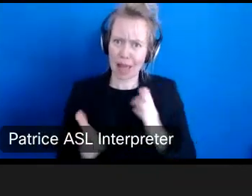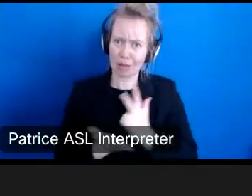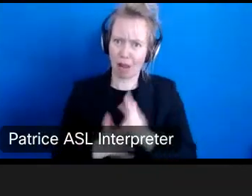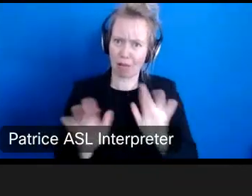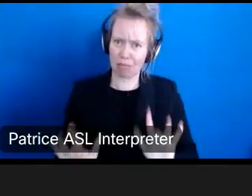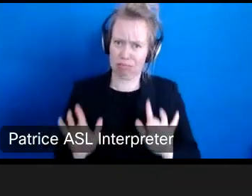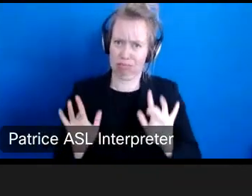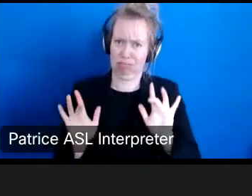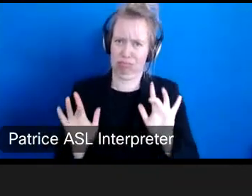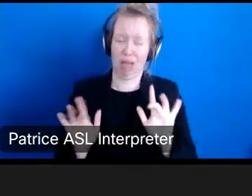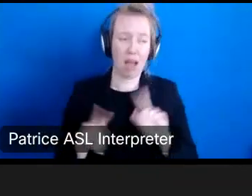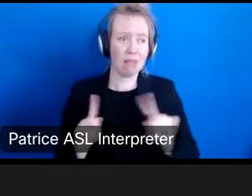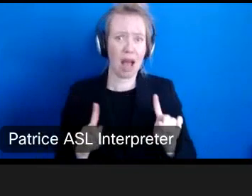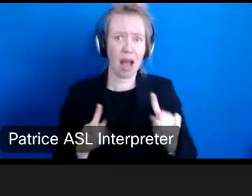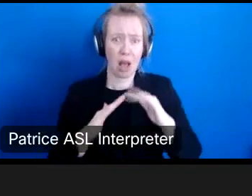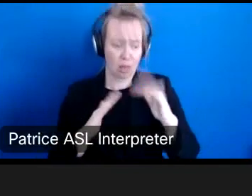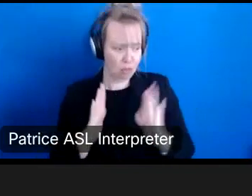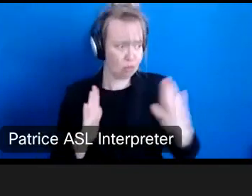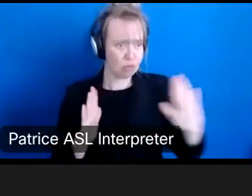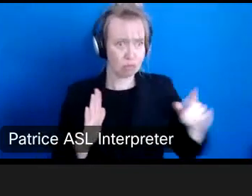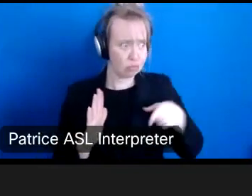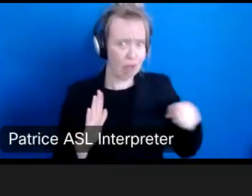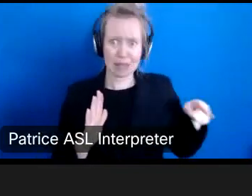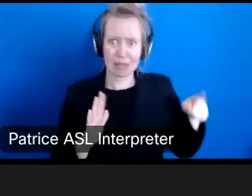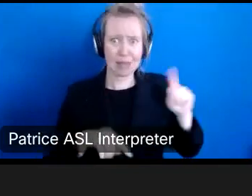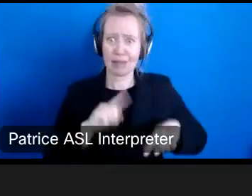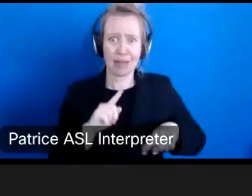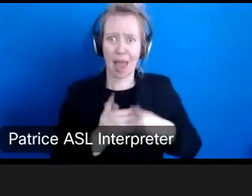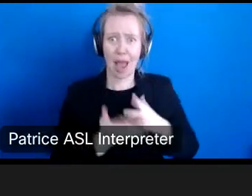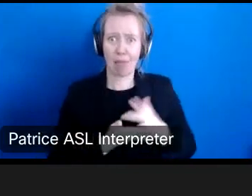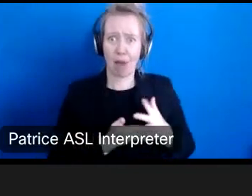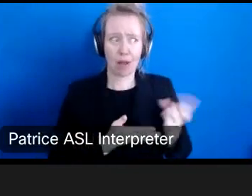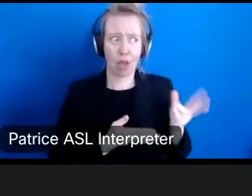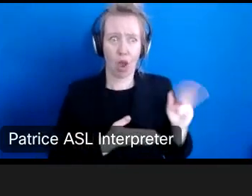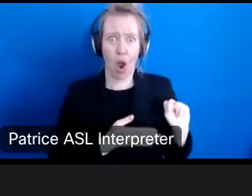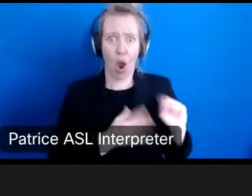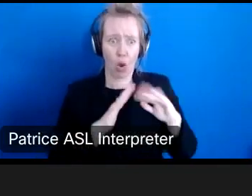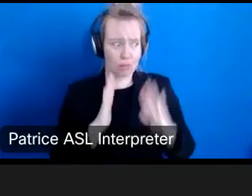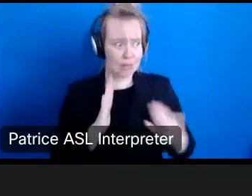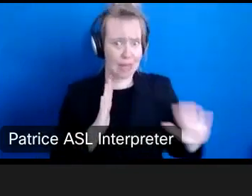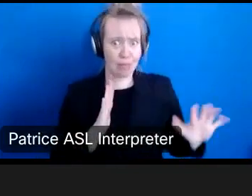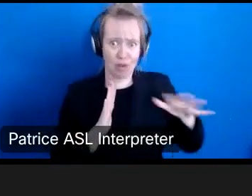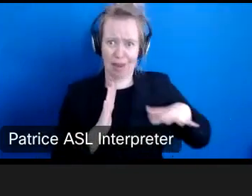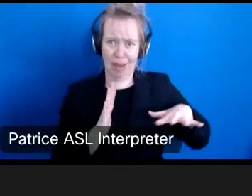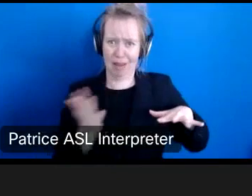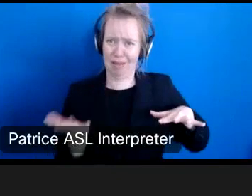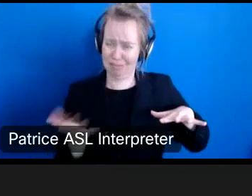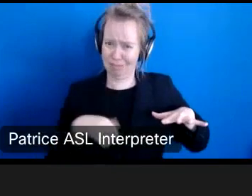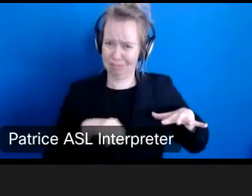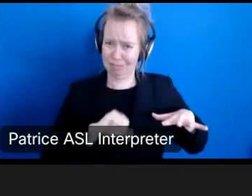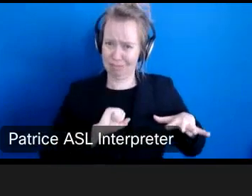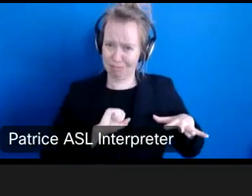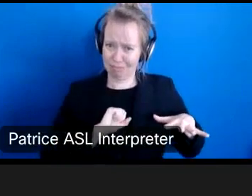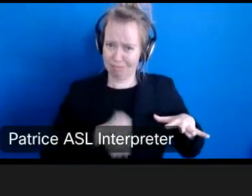the residents can't park in their own neighborhoods anymore. So I've taken a lot of time, I apologize, but it is the